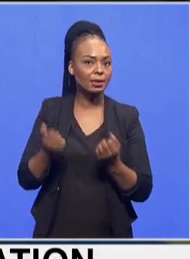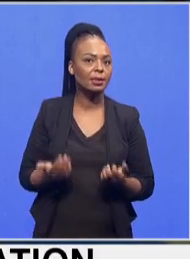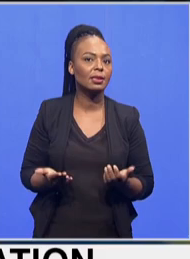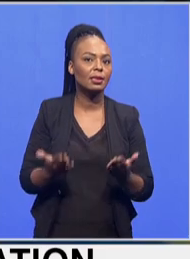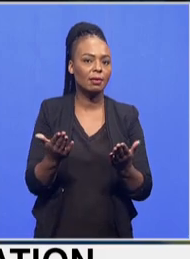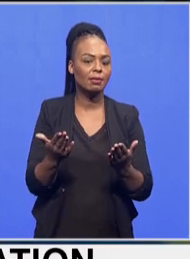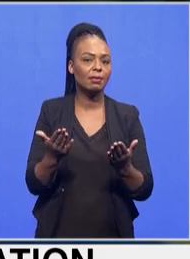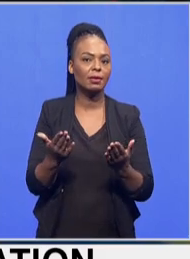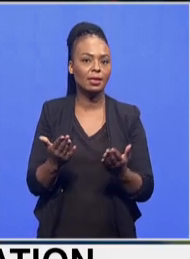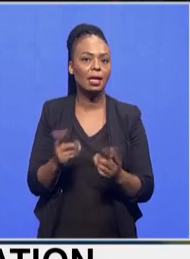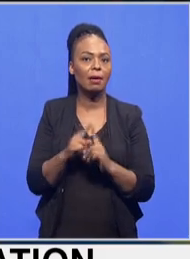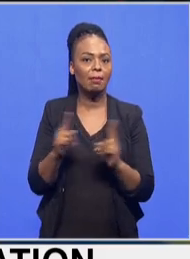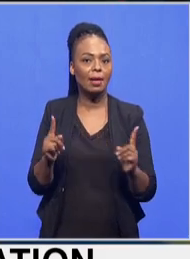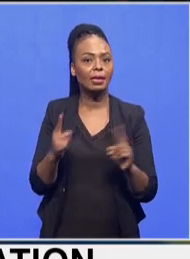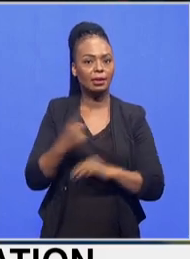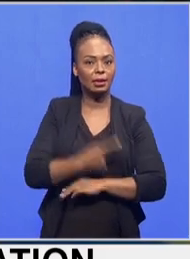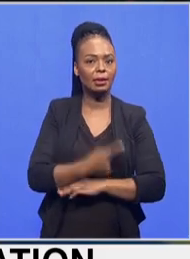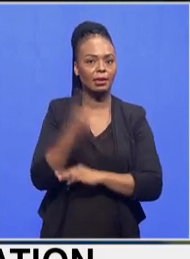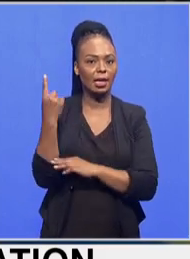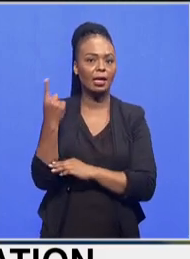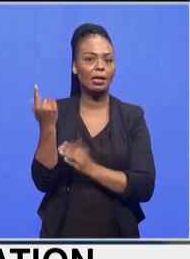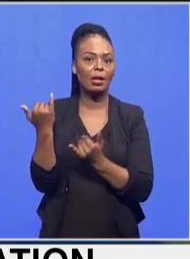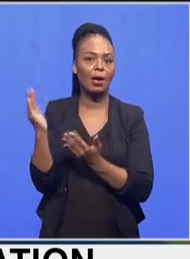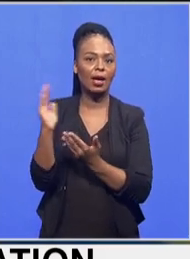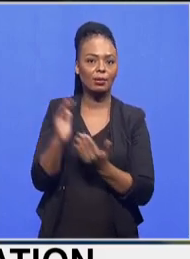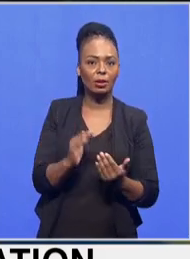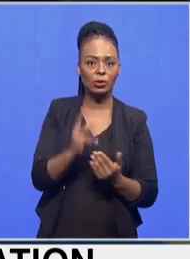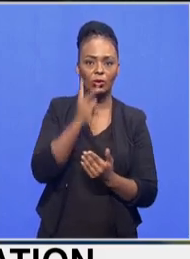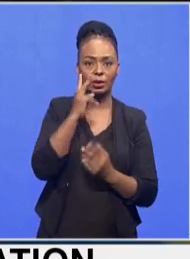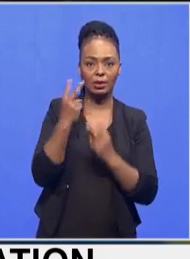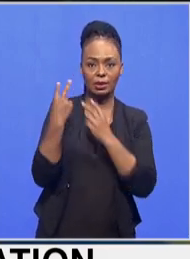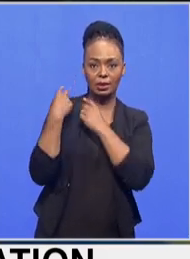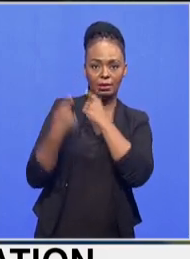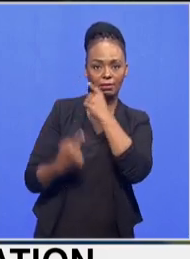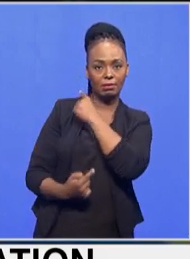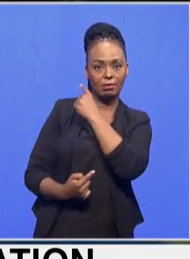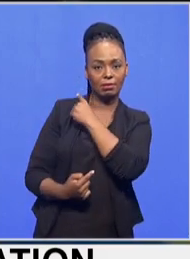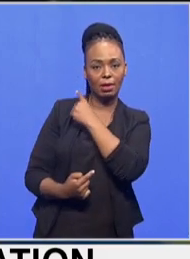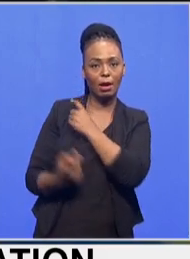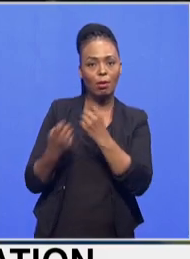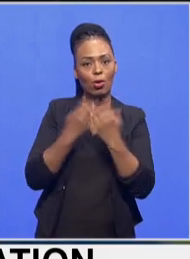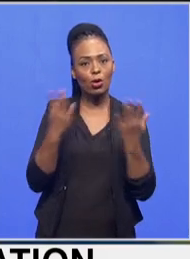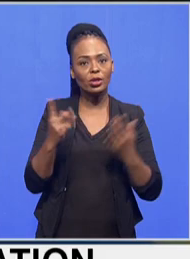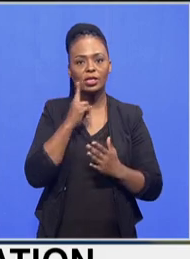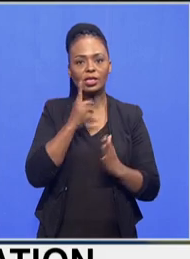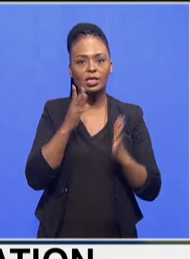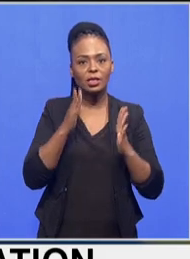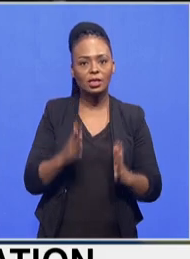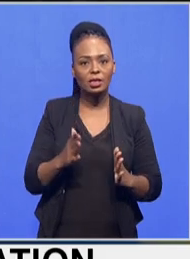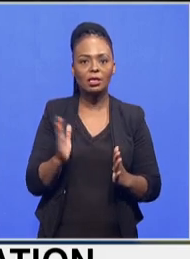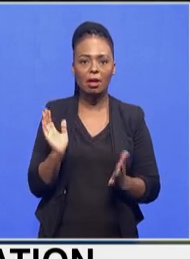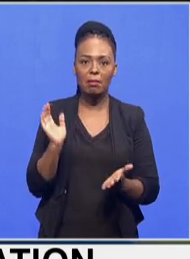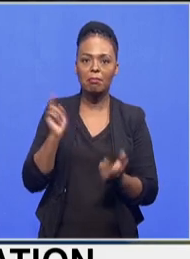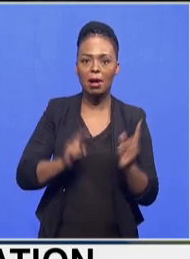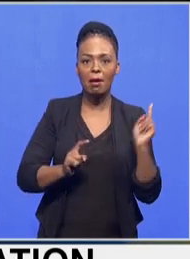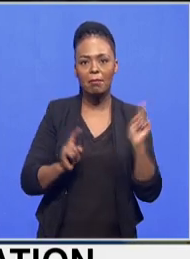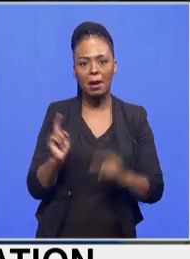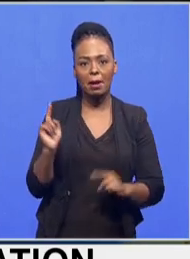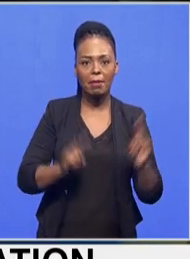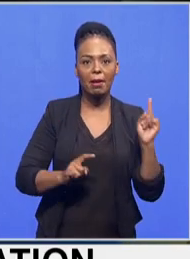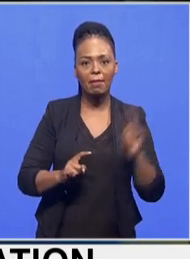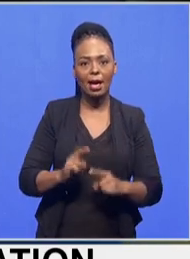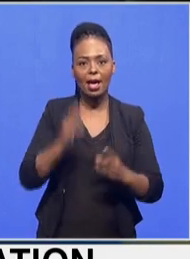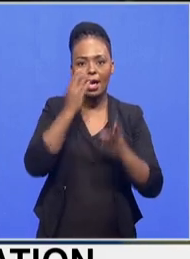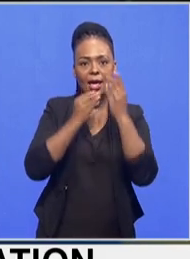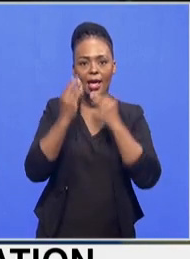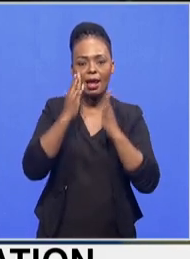it is expected, as we can see even behind me, a lot of teachers have also arrived, as well as school learners,